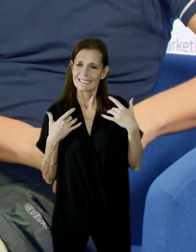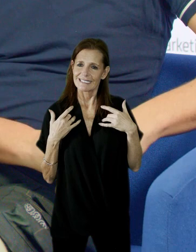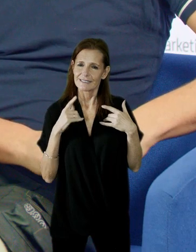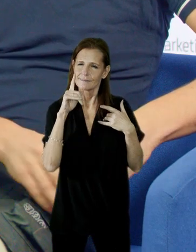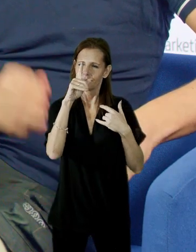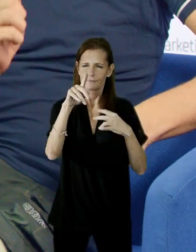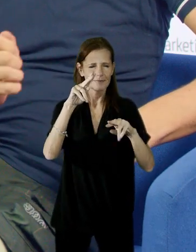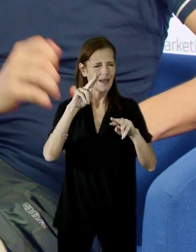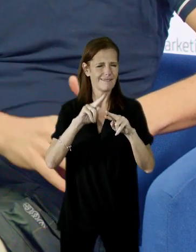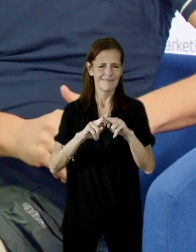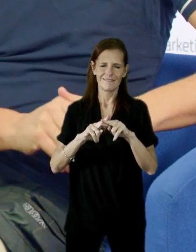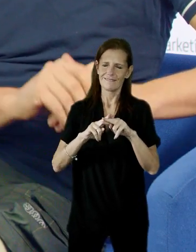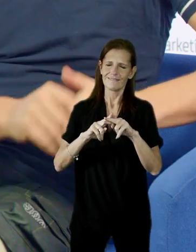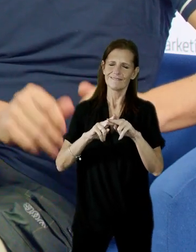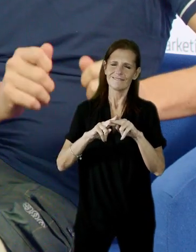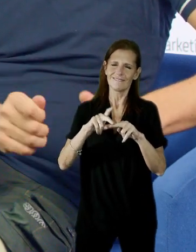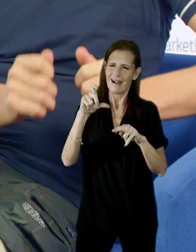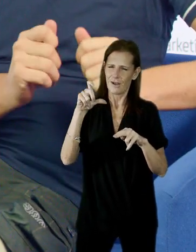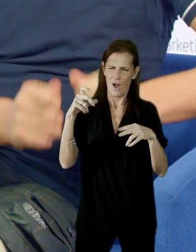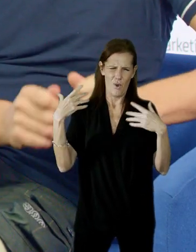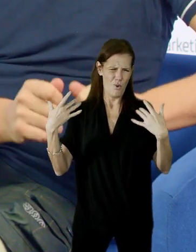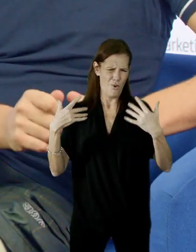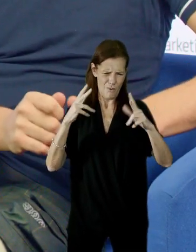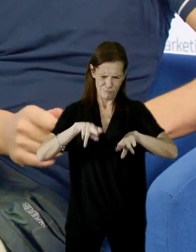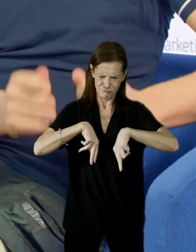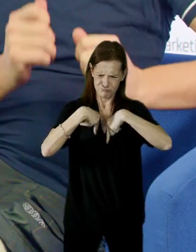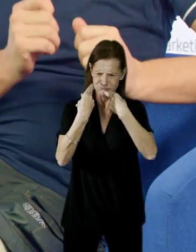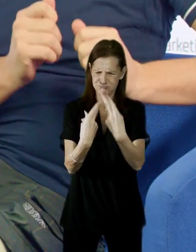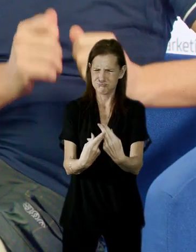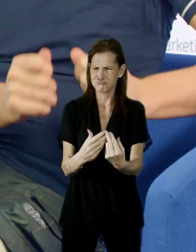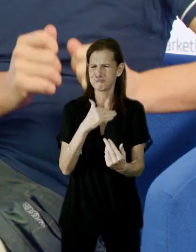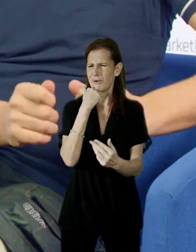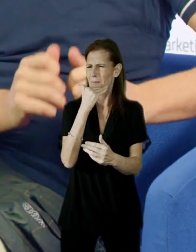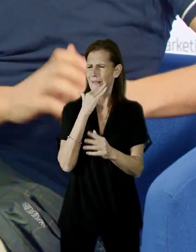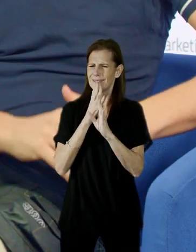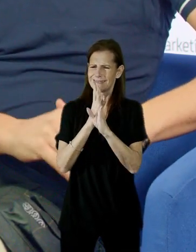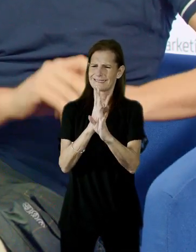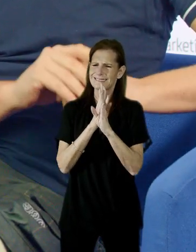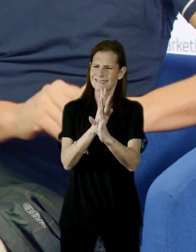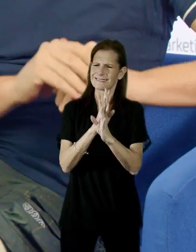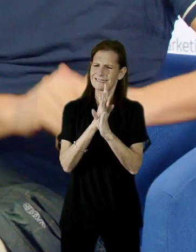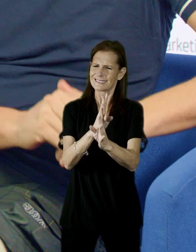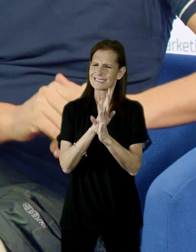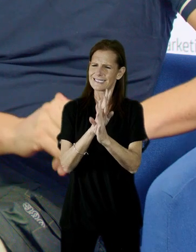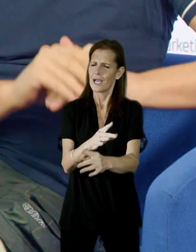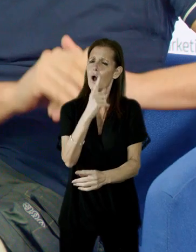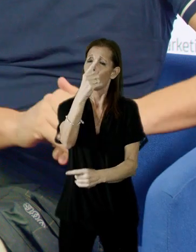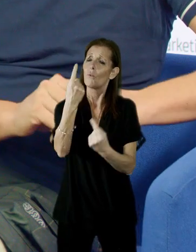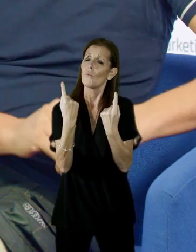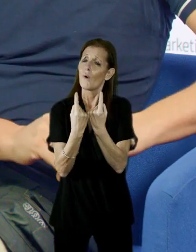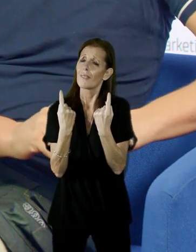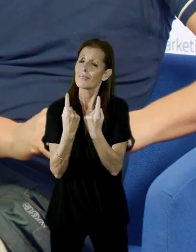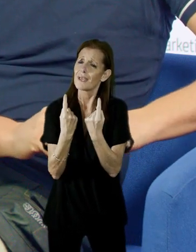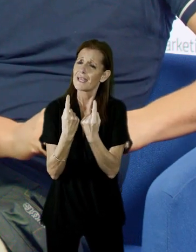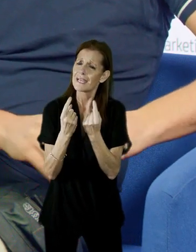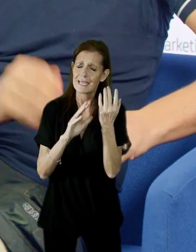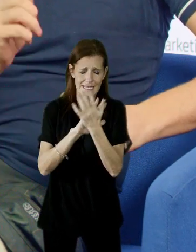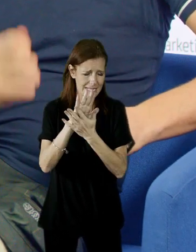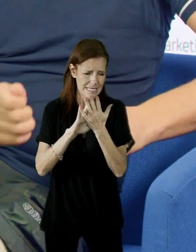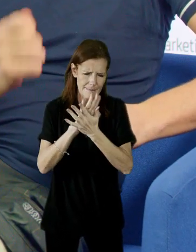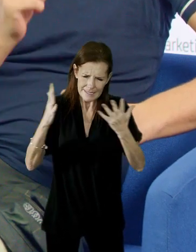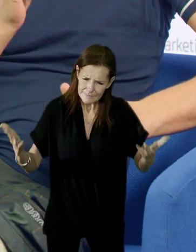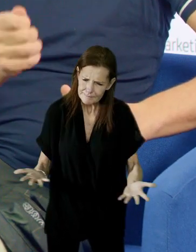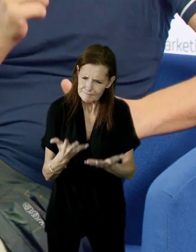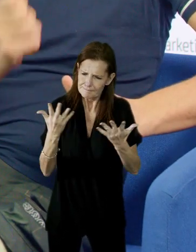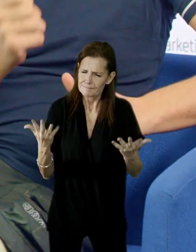UK, and one aspect of the Access Fylde Coast project has been all about encouraging disabled tourists to the area. Now,